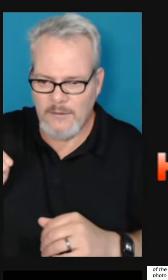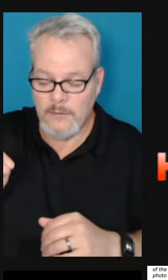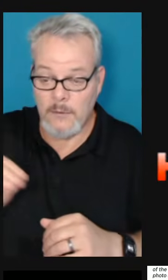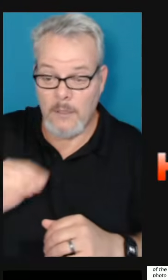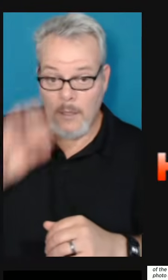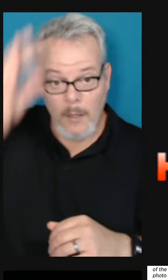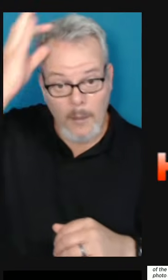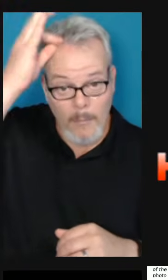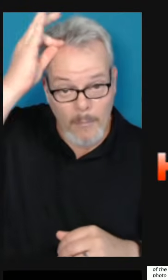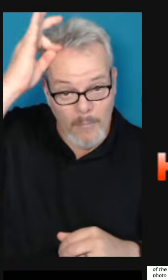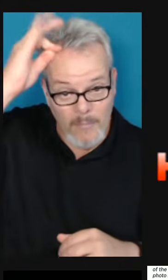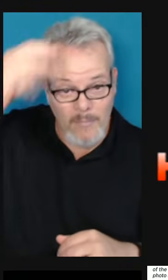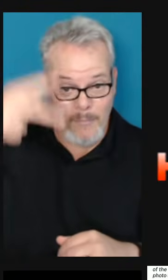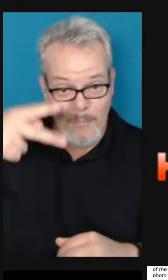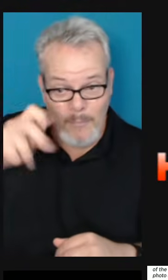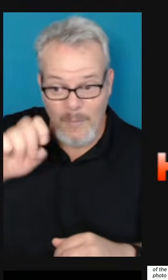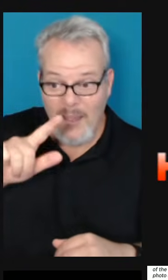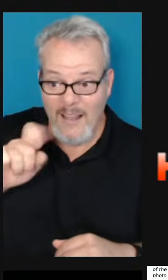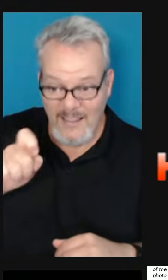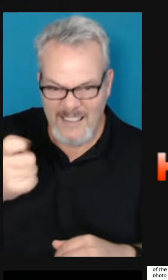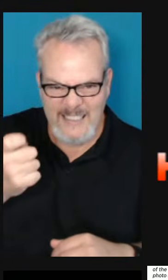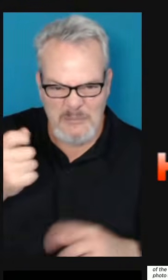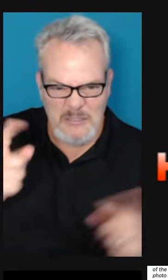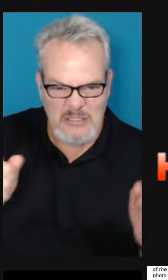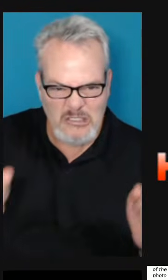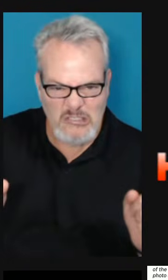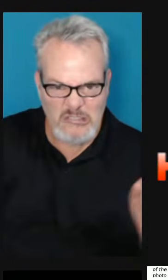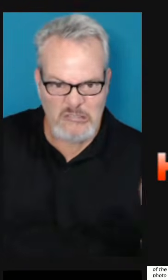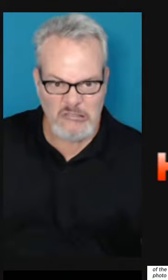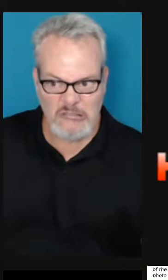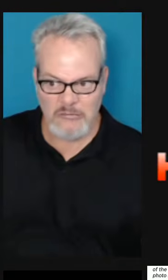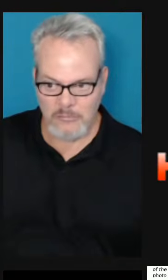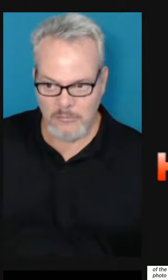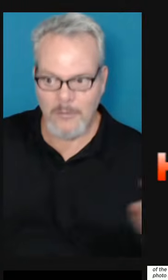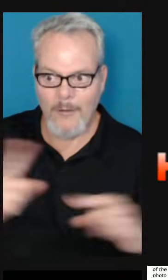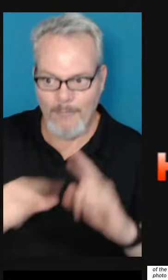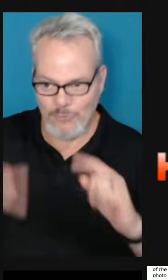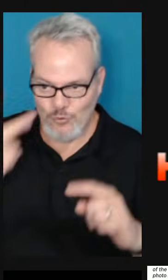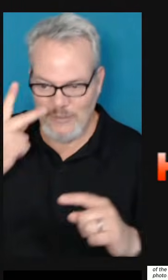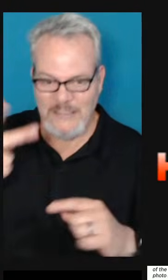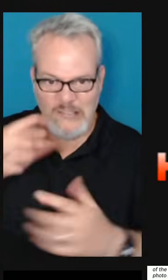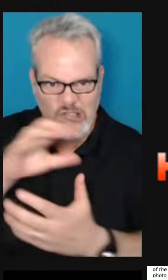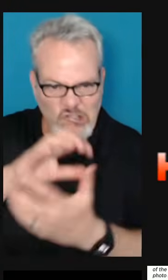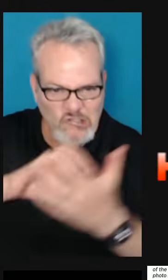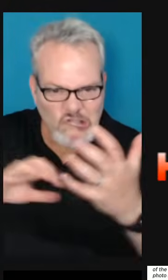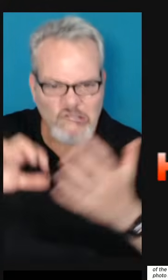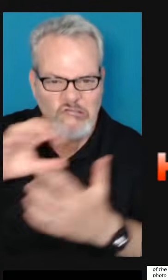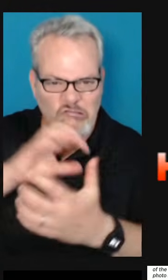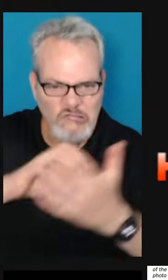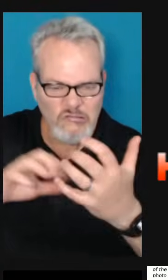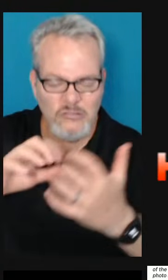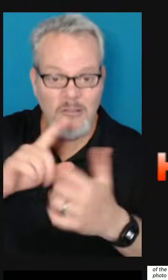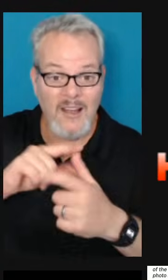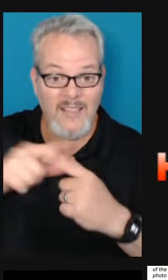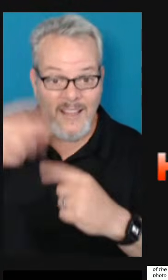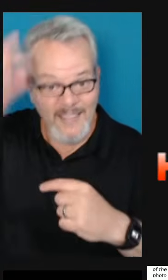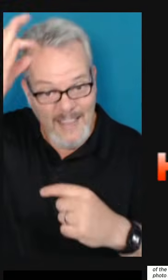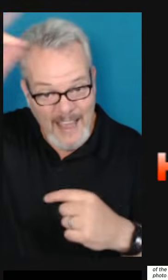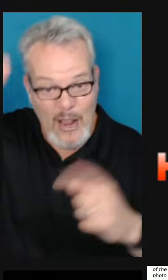it's likely that ash-sized particles are also falling with Pele's hair. And fragile Pele's hair can also break into ash-sized